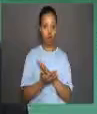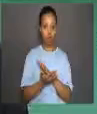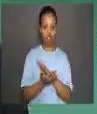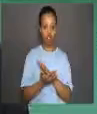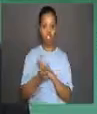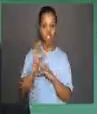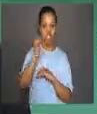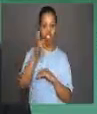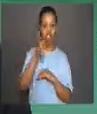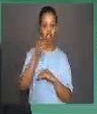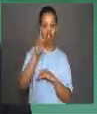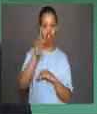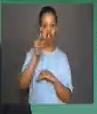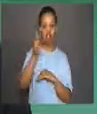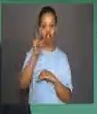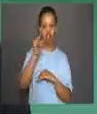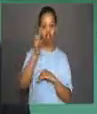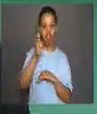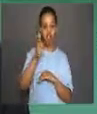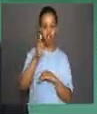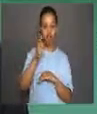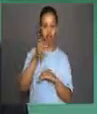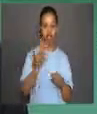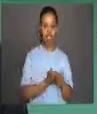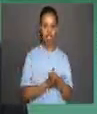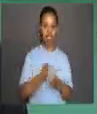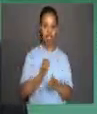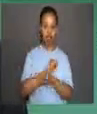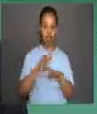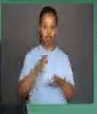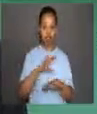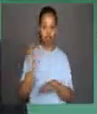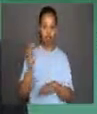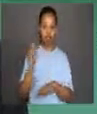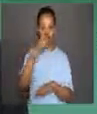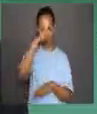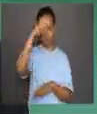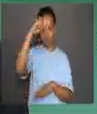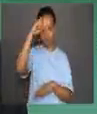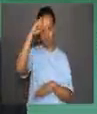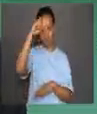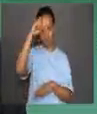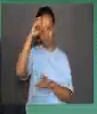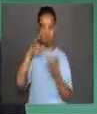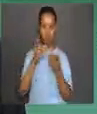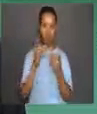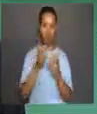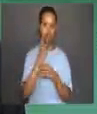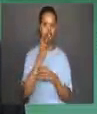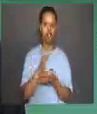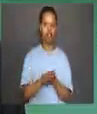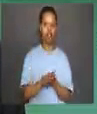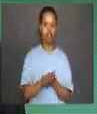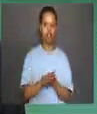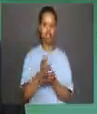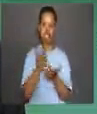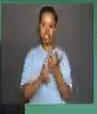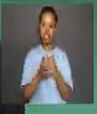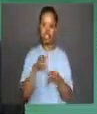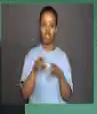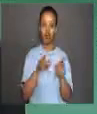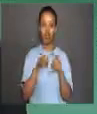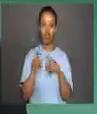savanna grasslands and deserts. We discussed the characteristics of